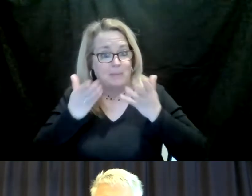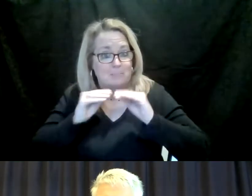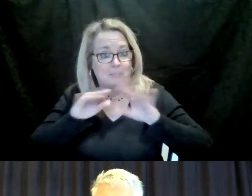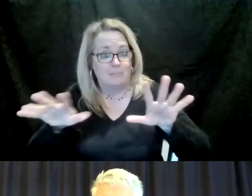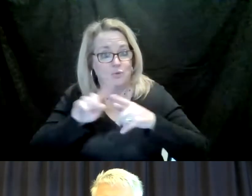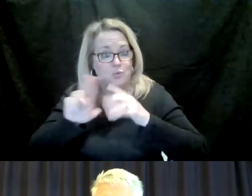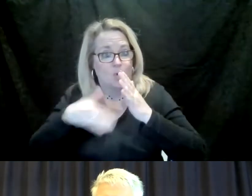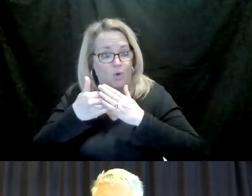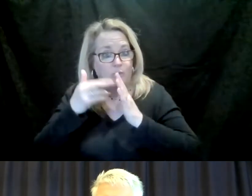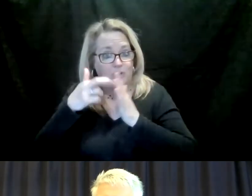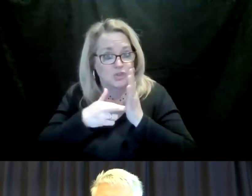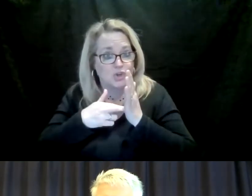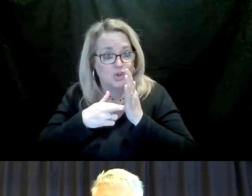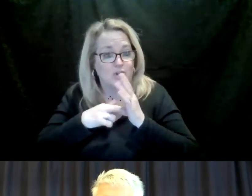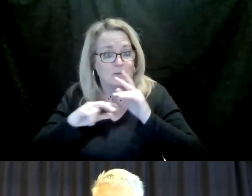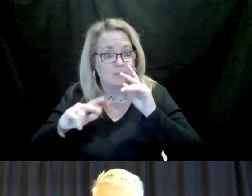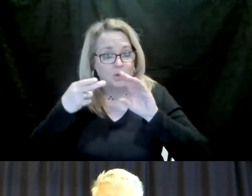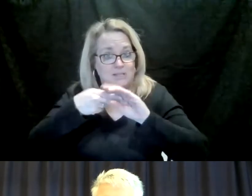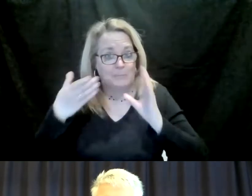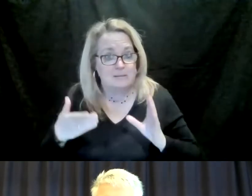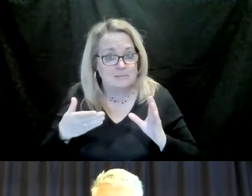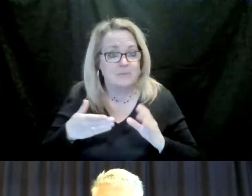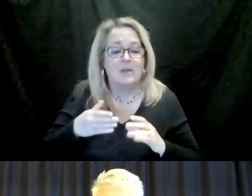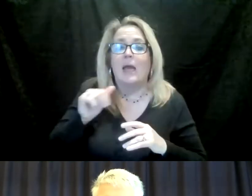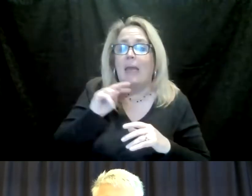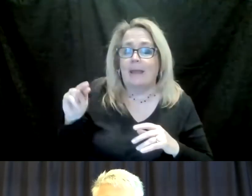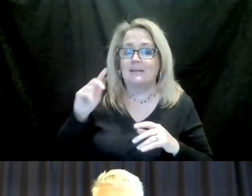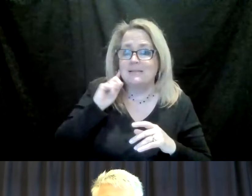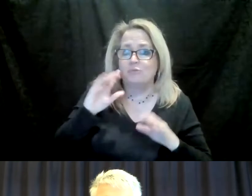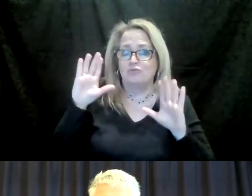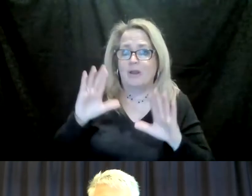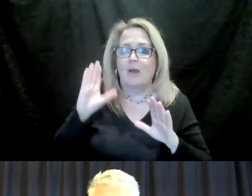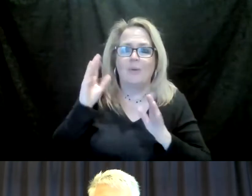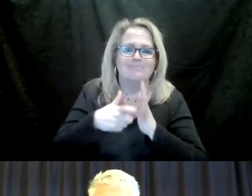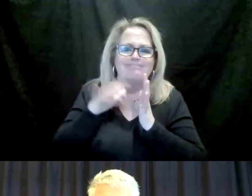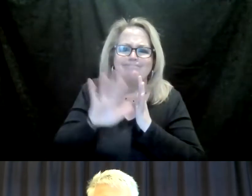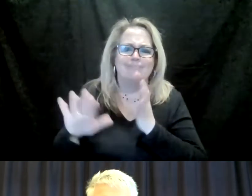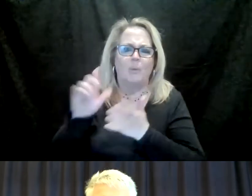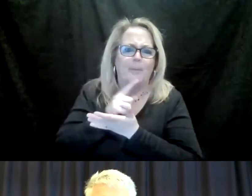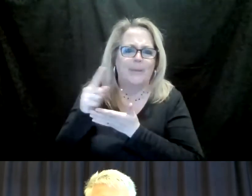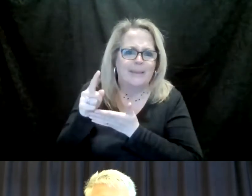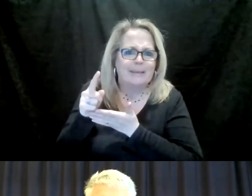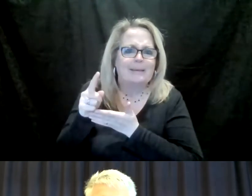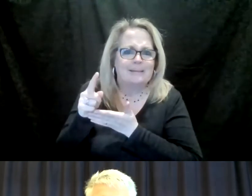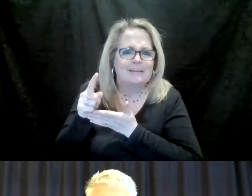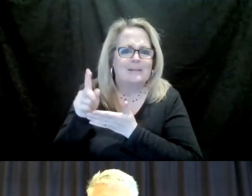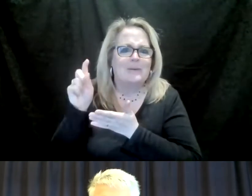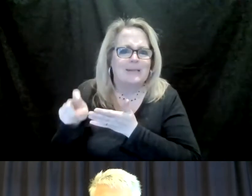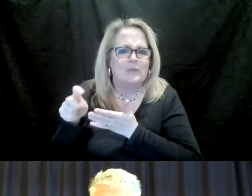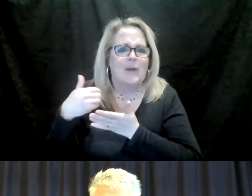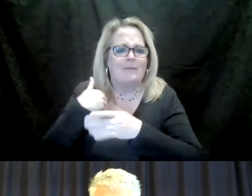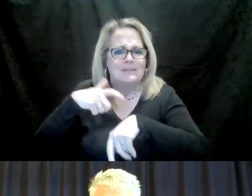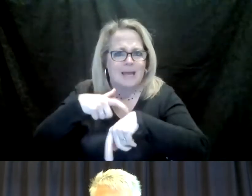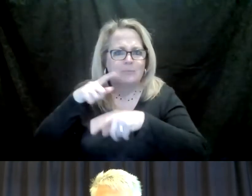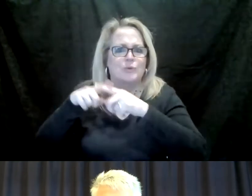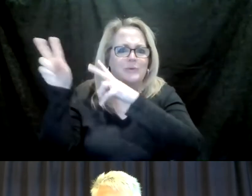registered participants. That sounds good. Yeah. So we will do that. It's going to take about a week. We need to have some time to